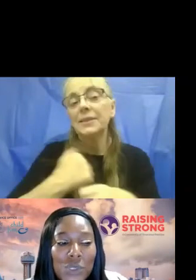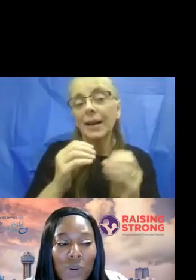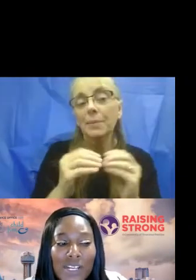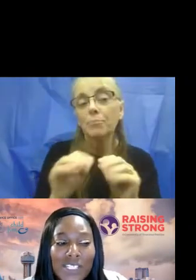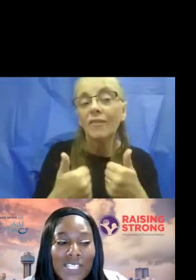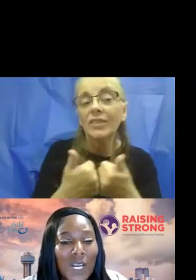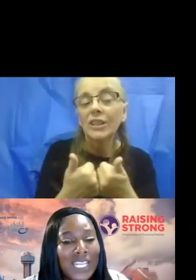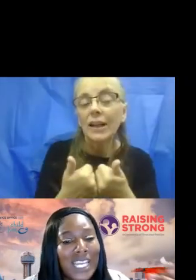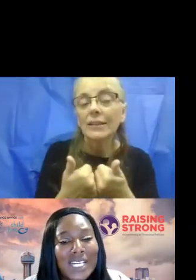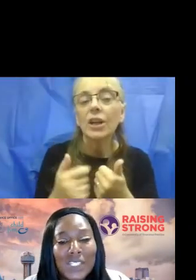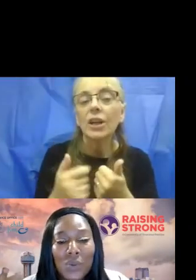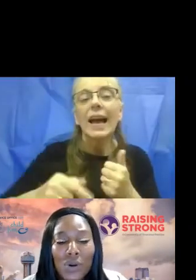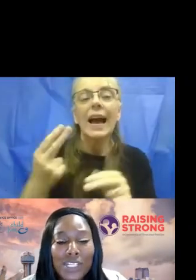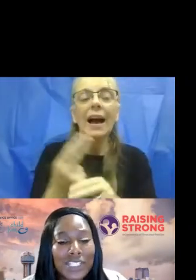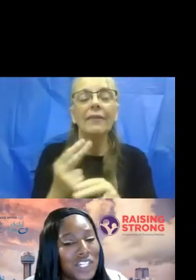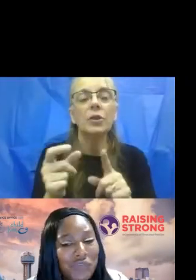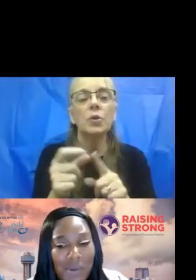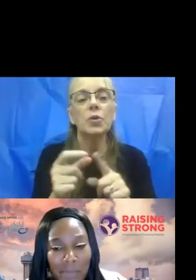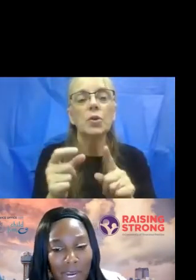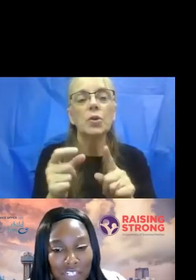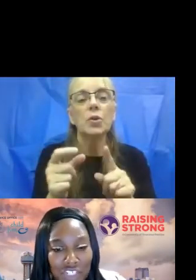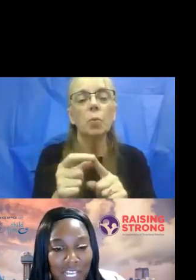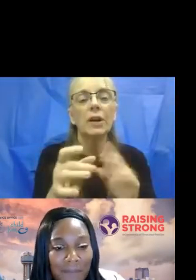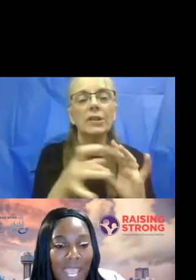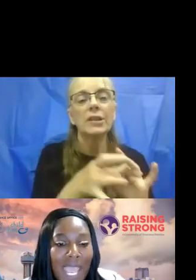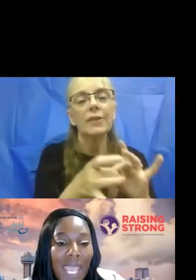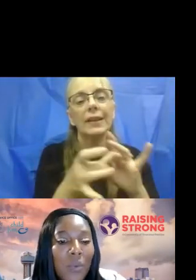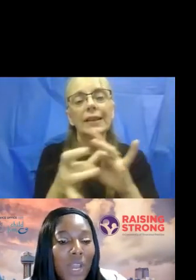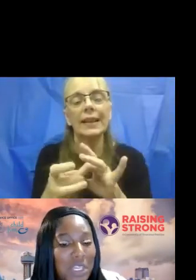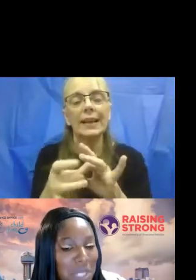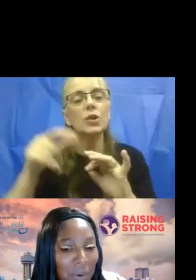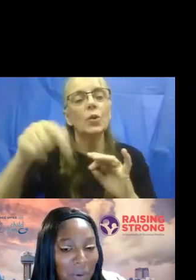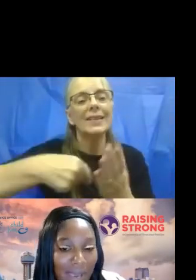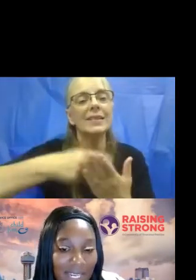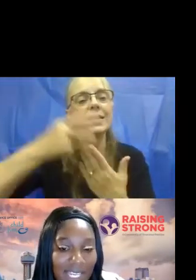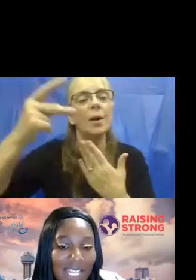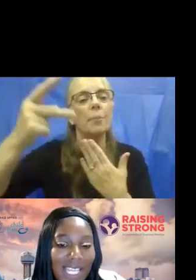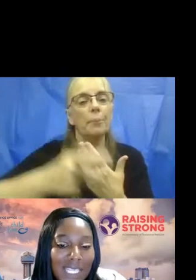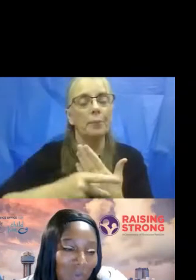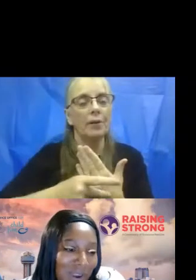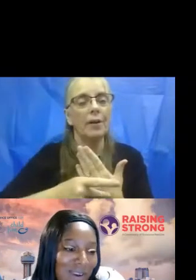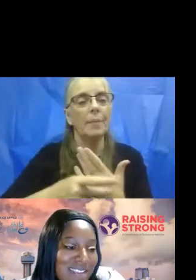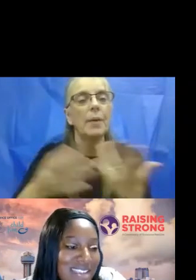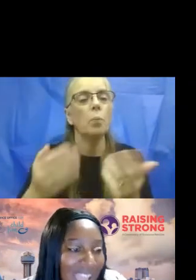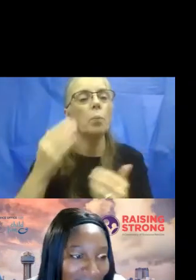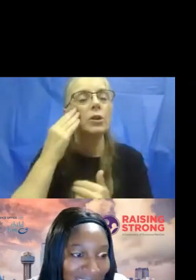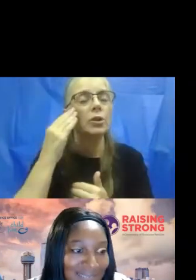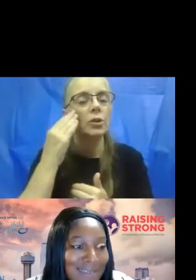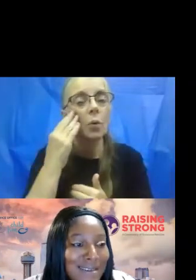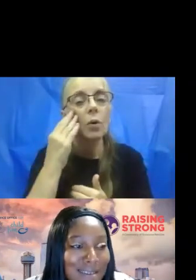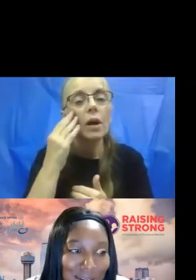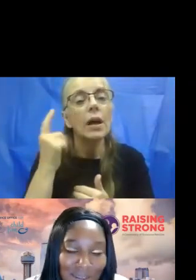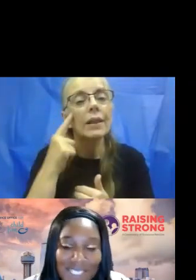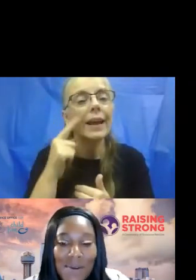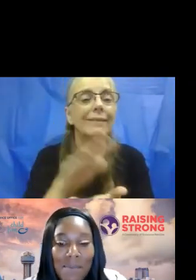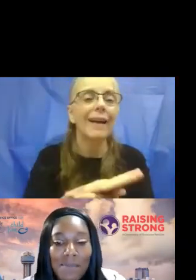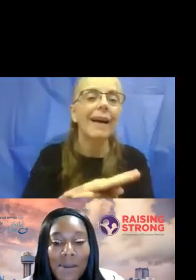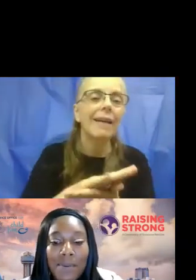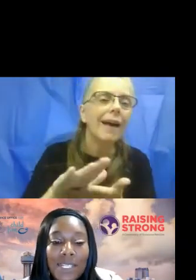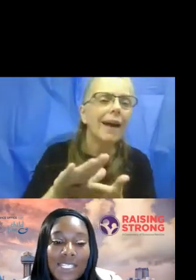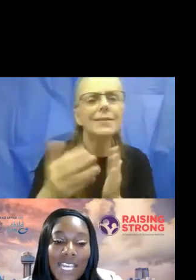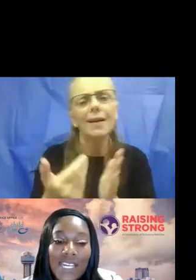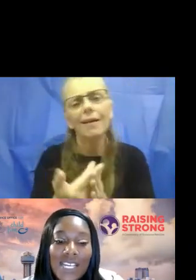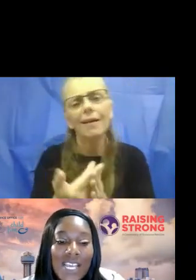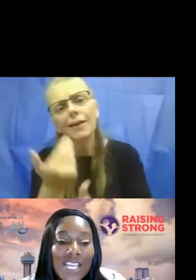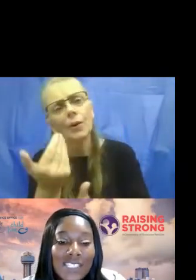have to use words that are geared towards nurse family partnership and what you know about it. Like the word nice or new. I see what people